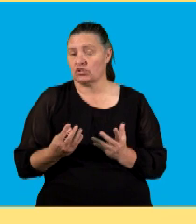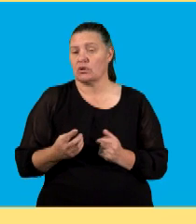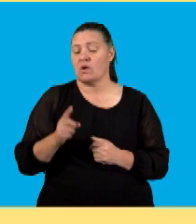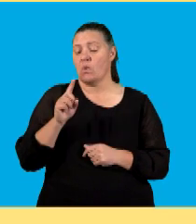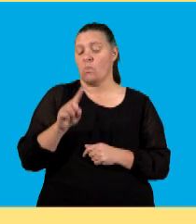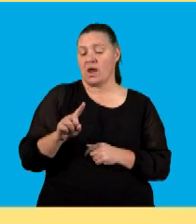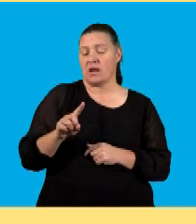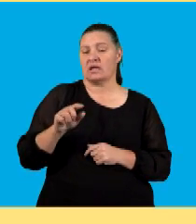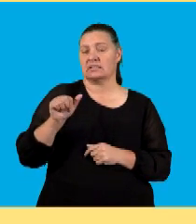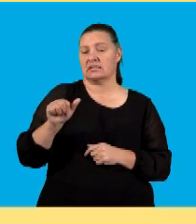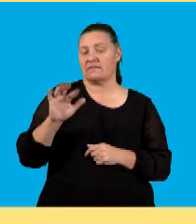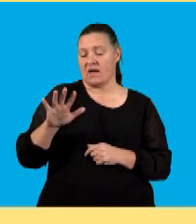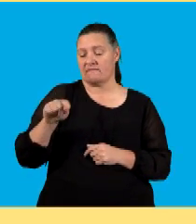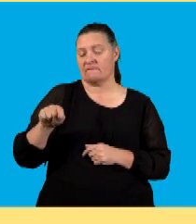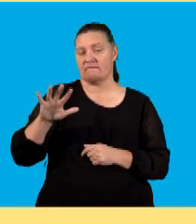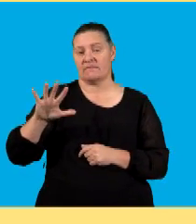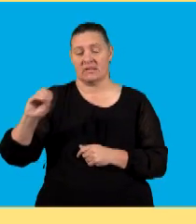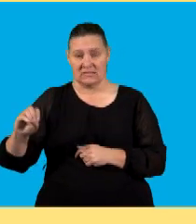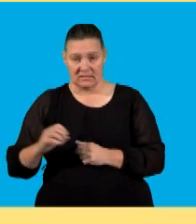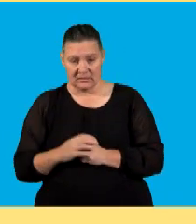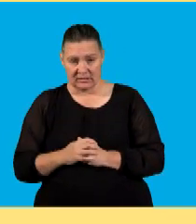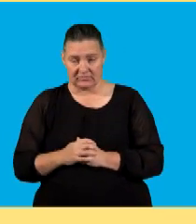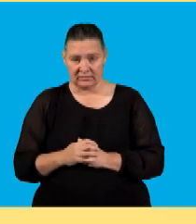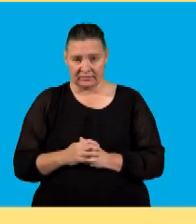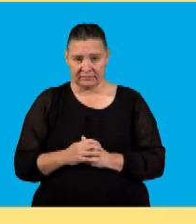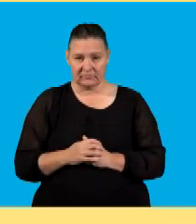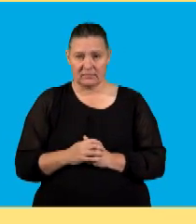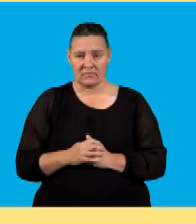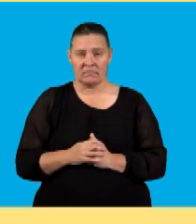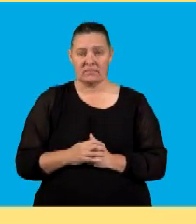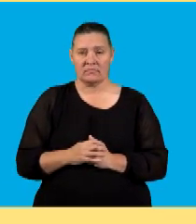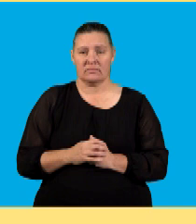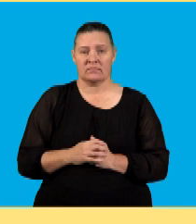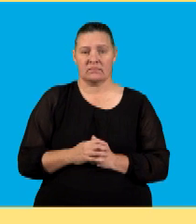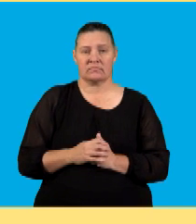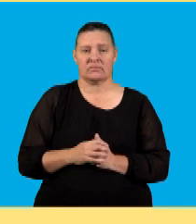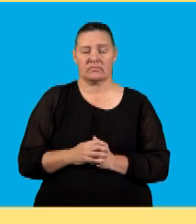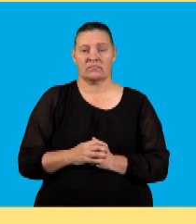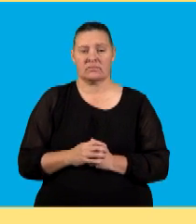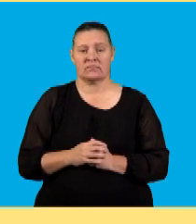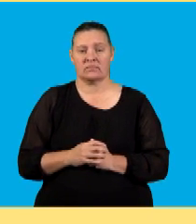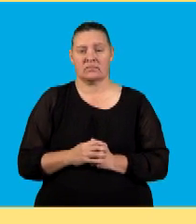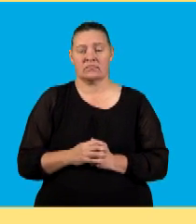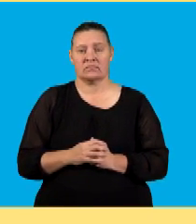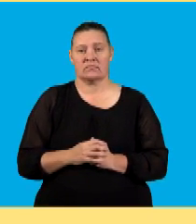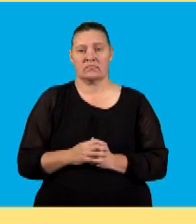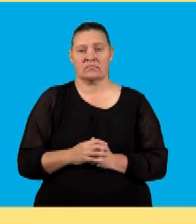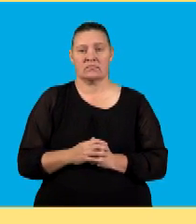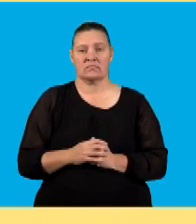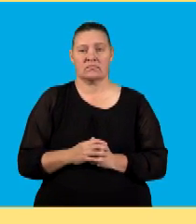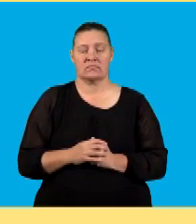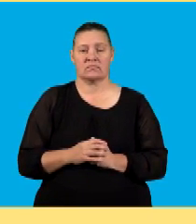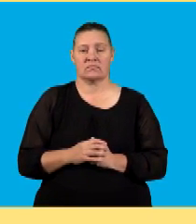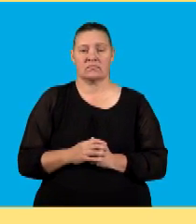me 165 rands and 50. I'm going to come to my UIF, 165 rands